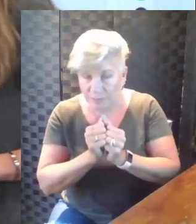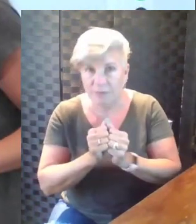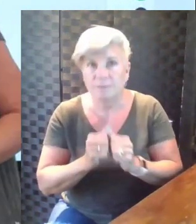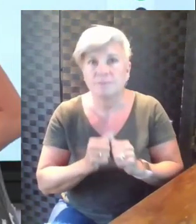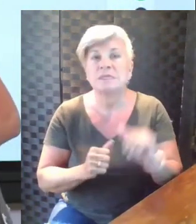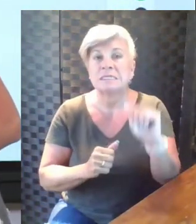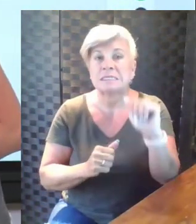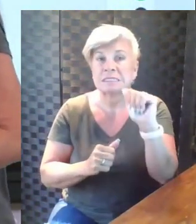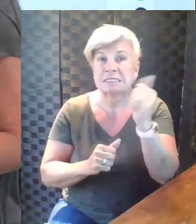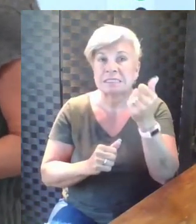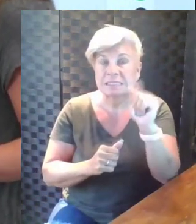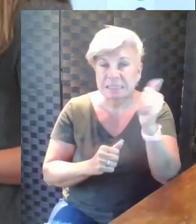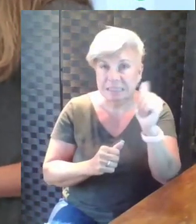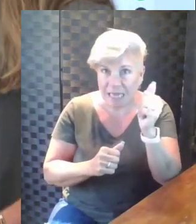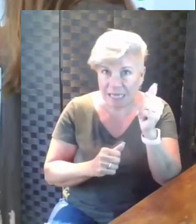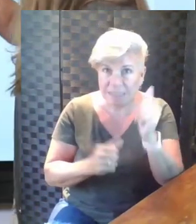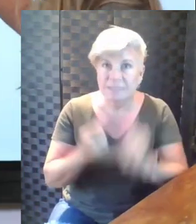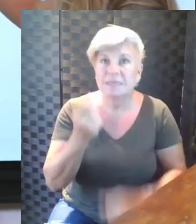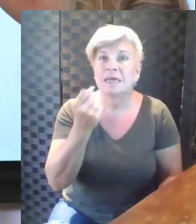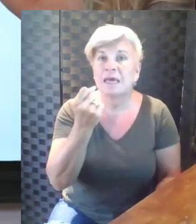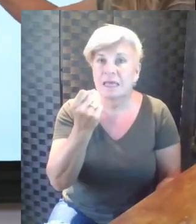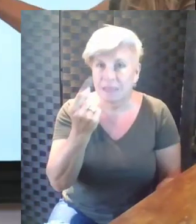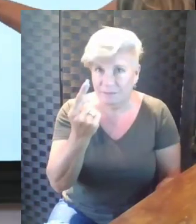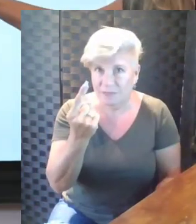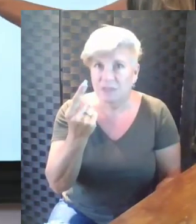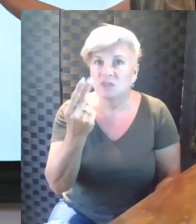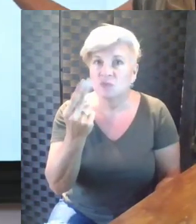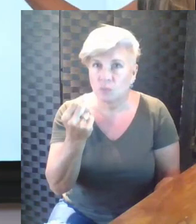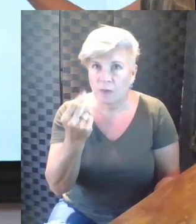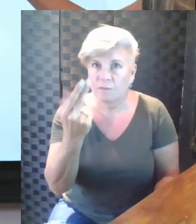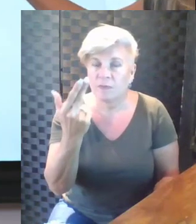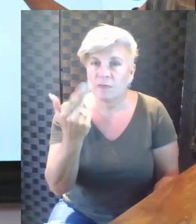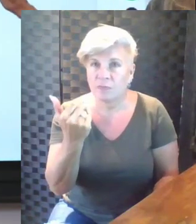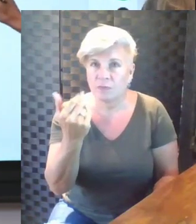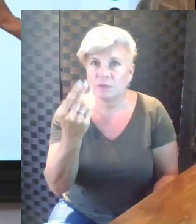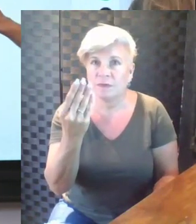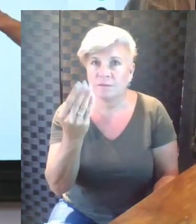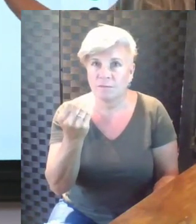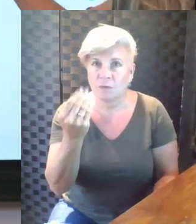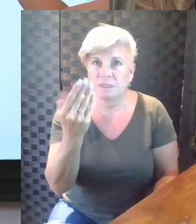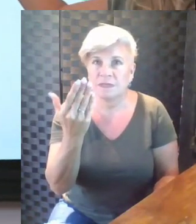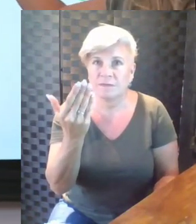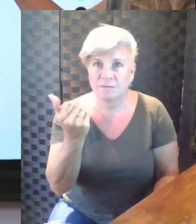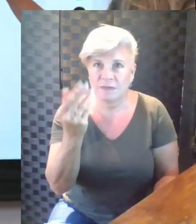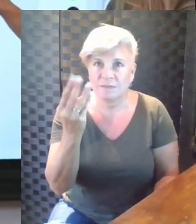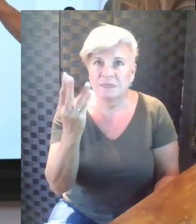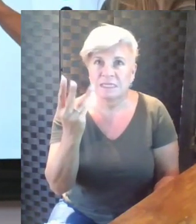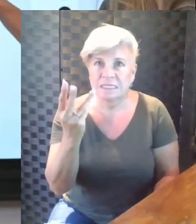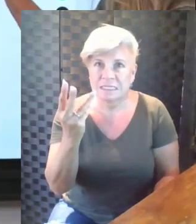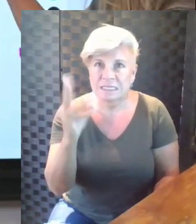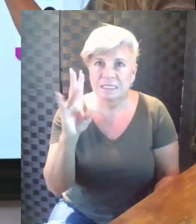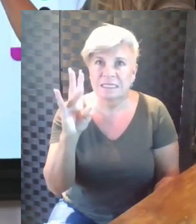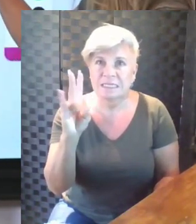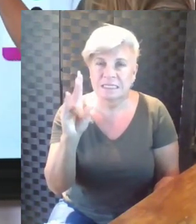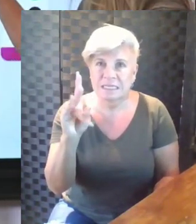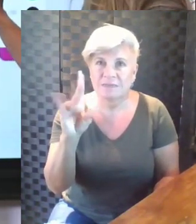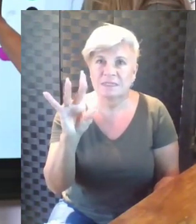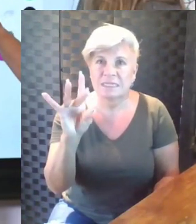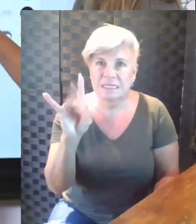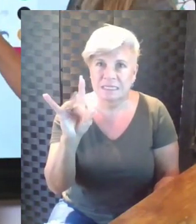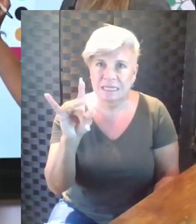on from 10. So this will be 10, 11, 12, 13, 14, 15,